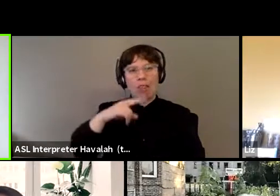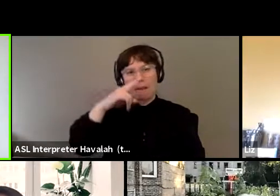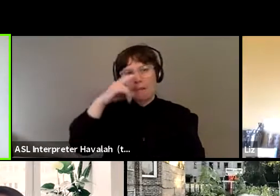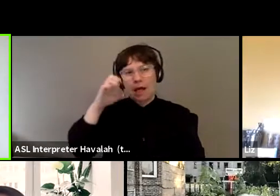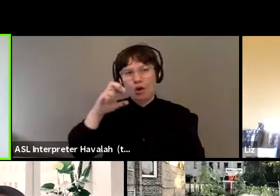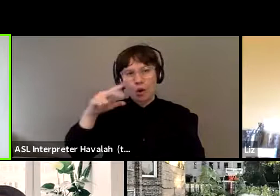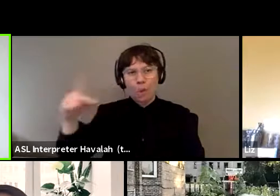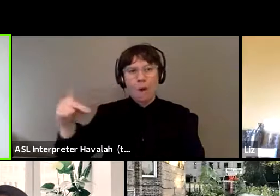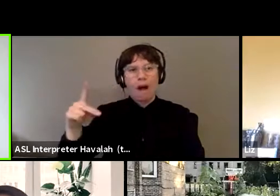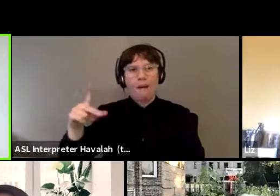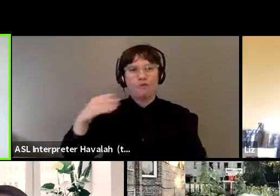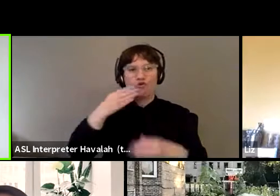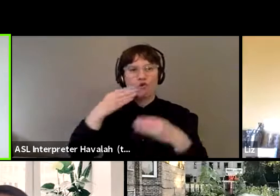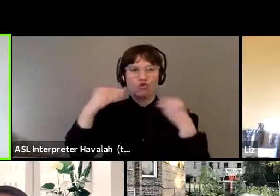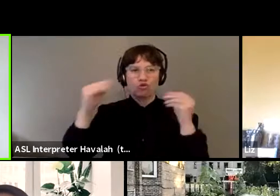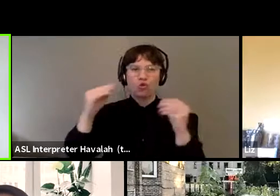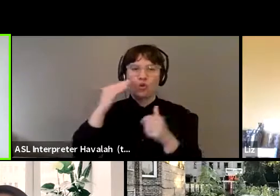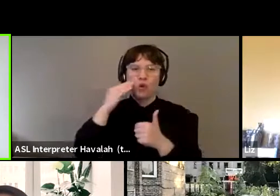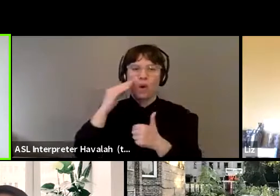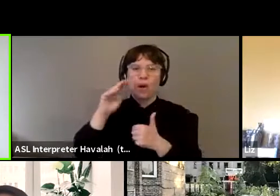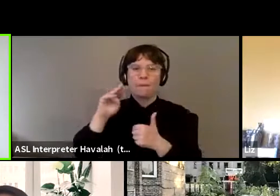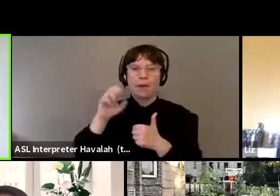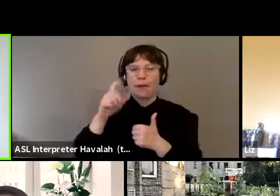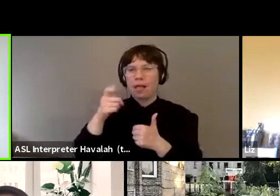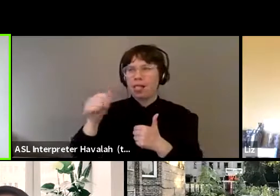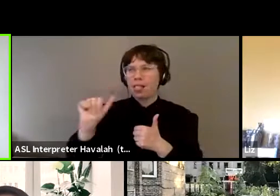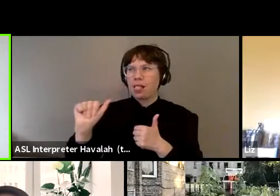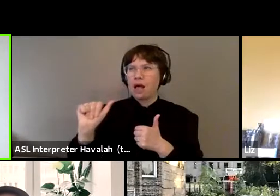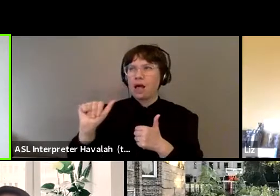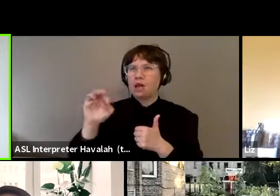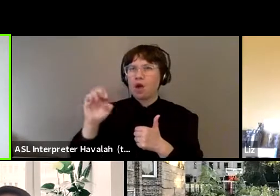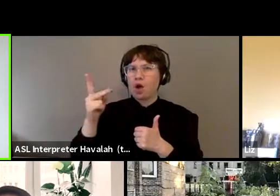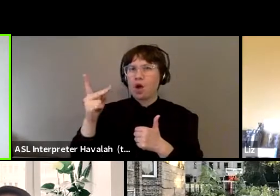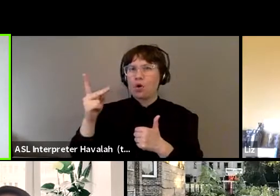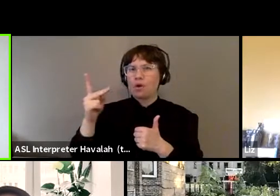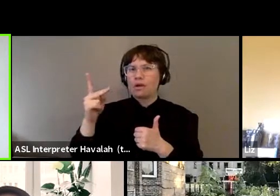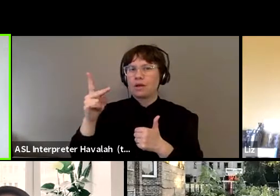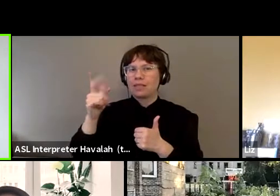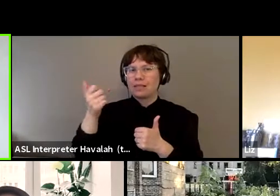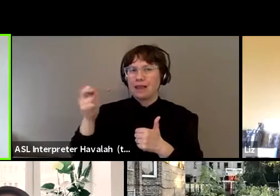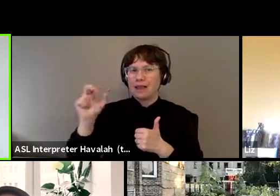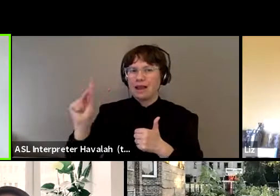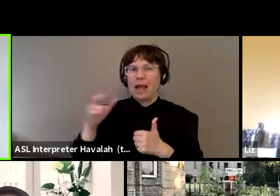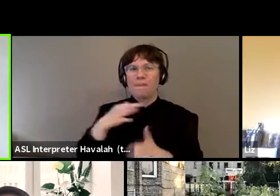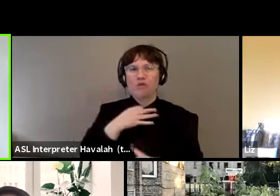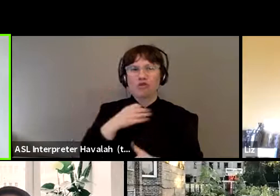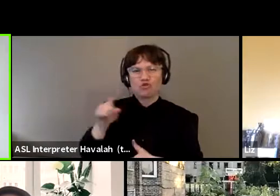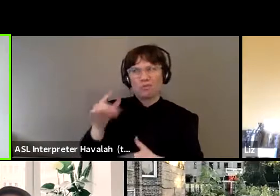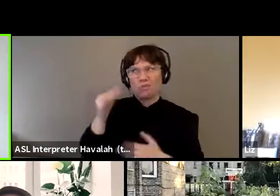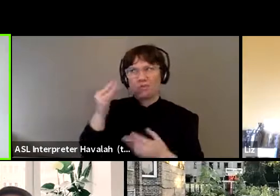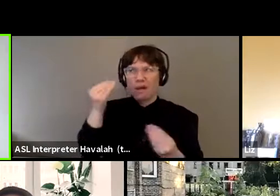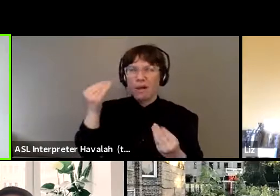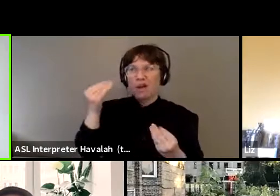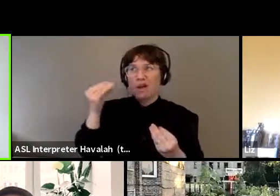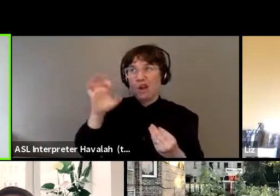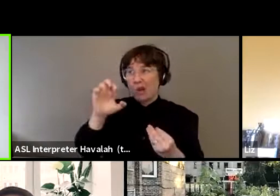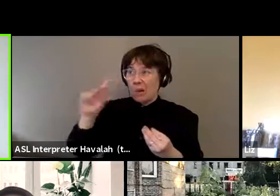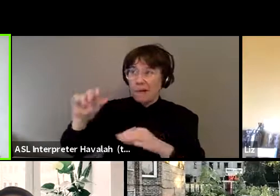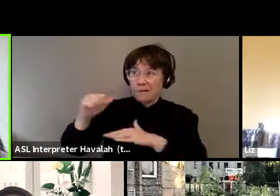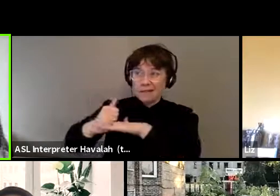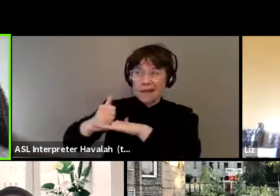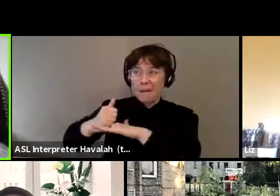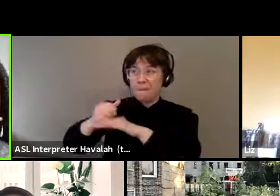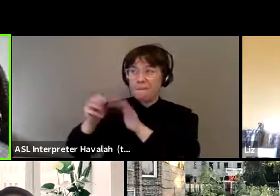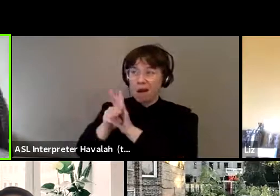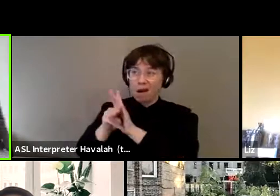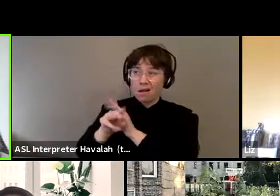cooperative grocery stores out there, like the Mandela one in Oakland. Just wondering, did you ever think of like a cooperative